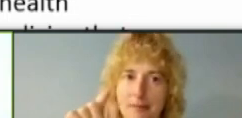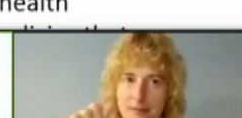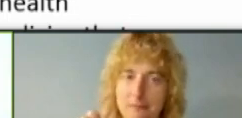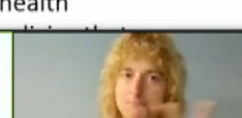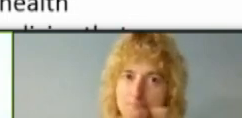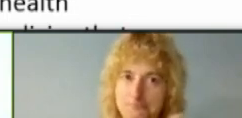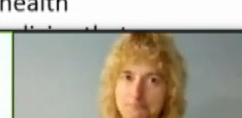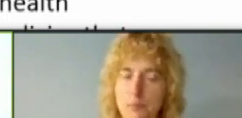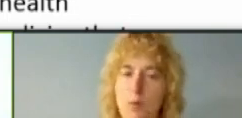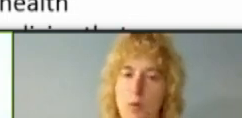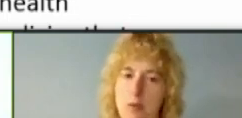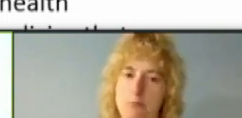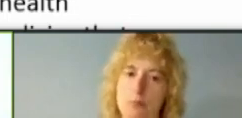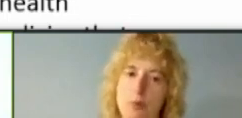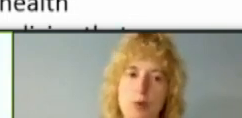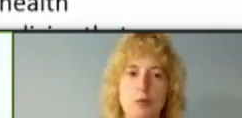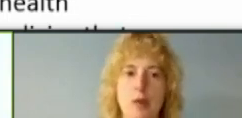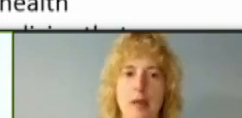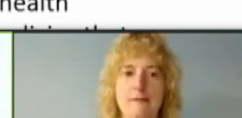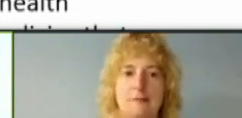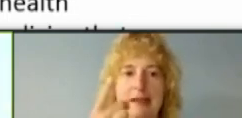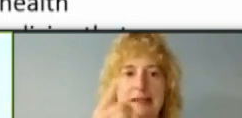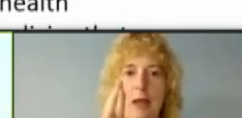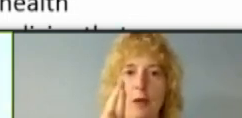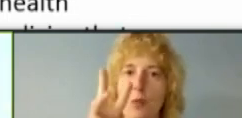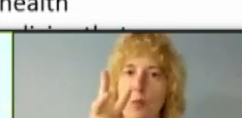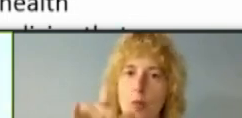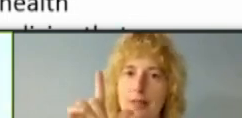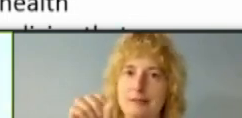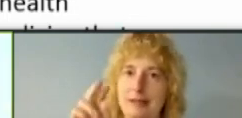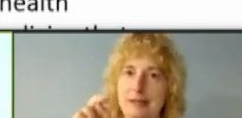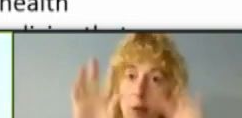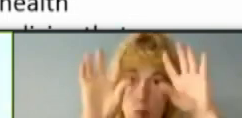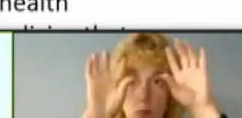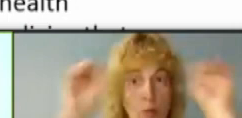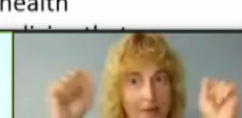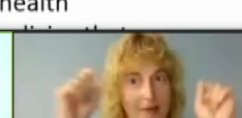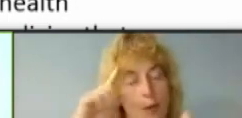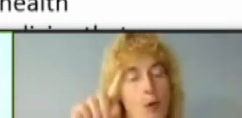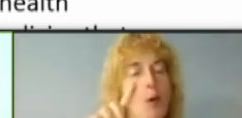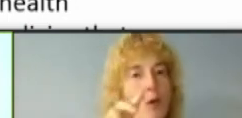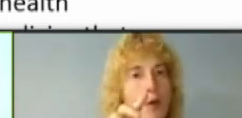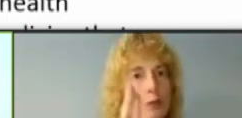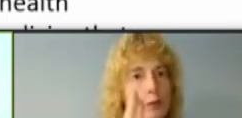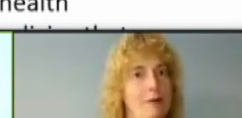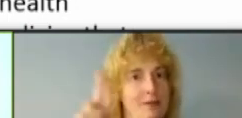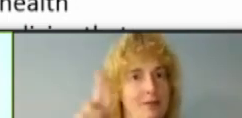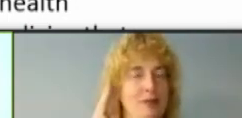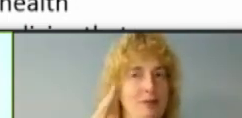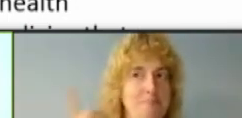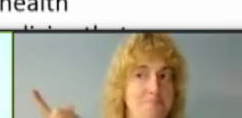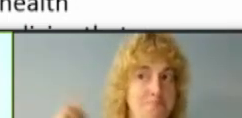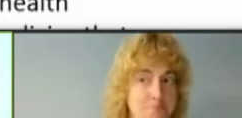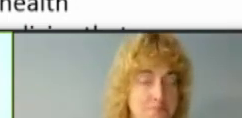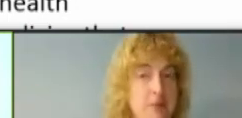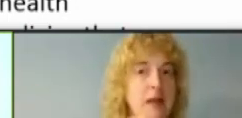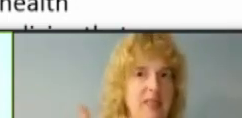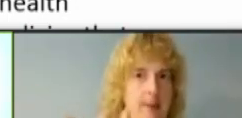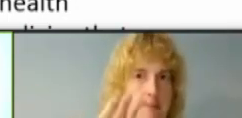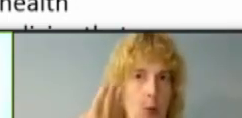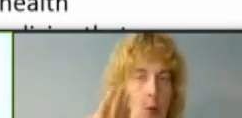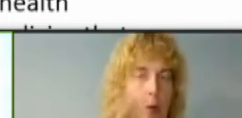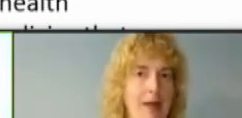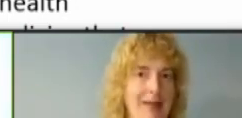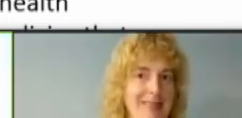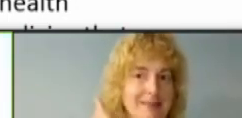feature Dr. Wilson, the president of Wayne State University this morning, and we're working to kind of get him on the line. So I'll